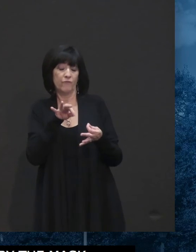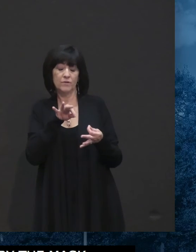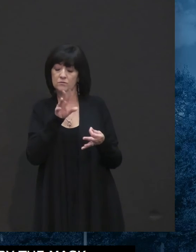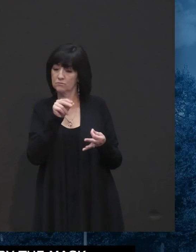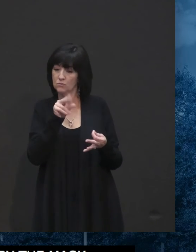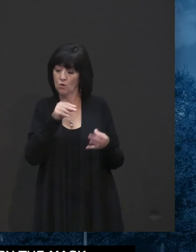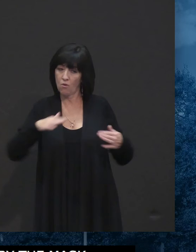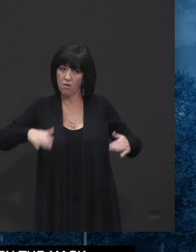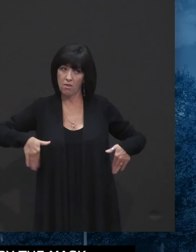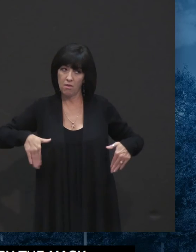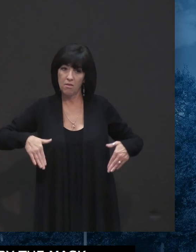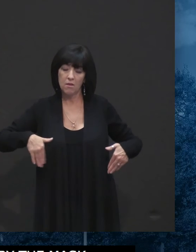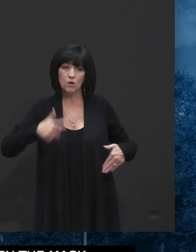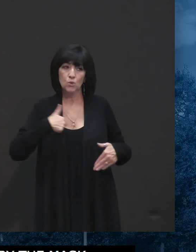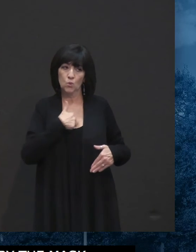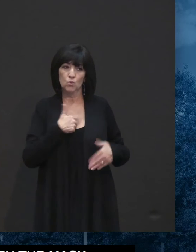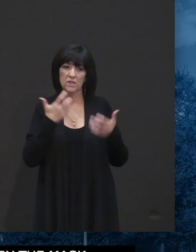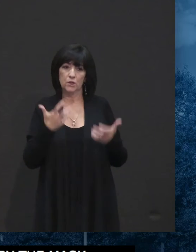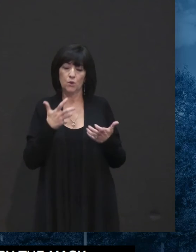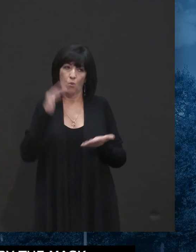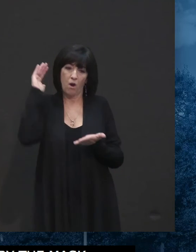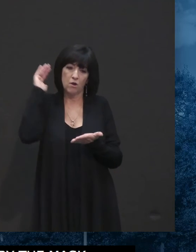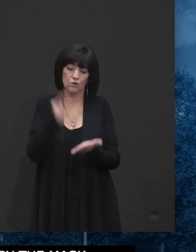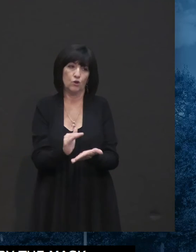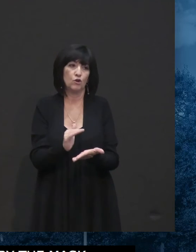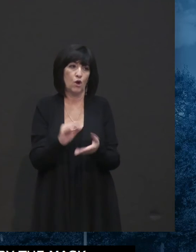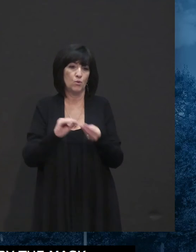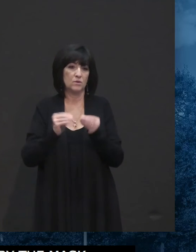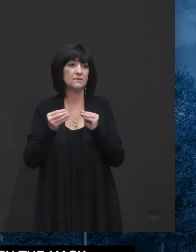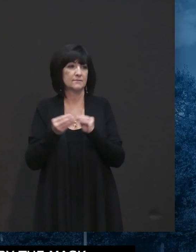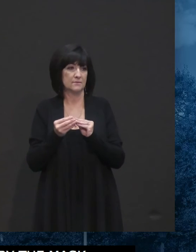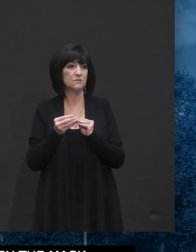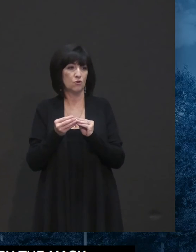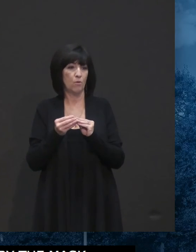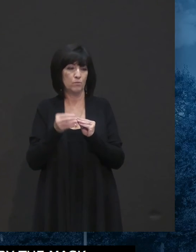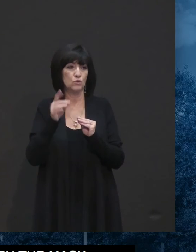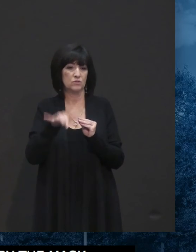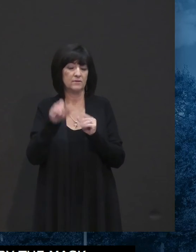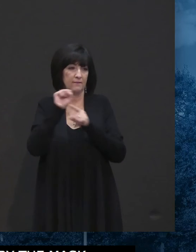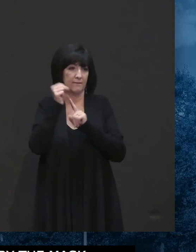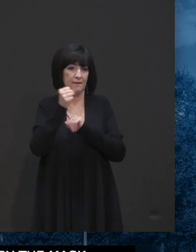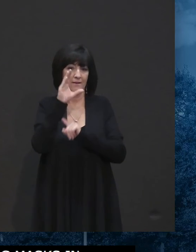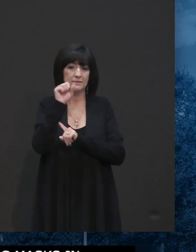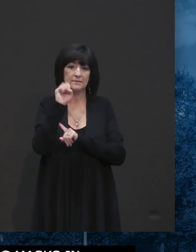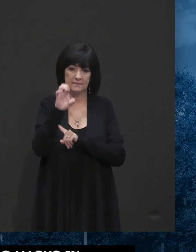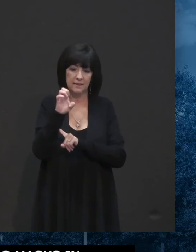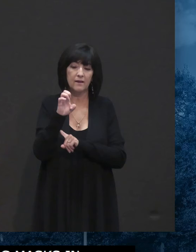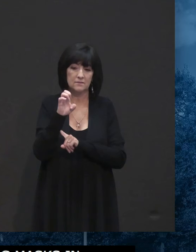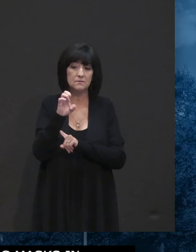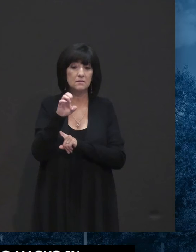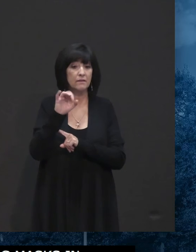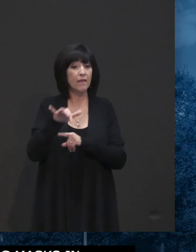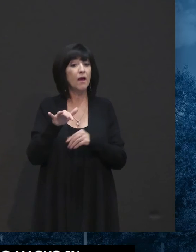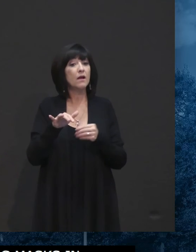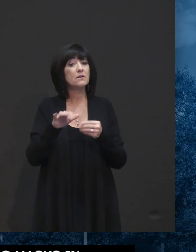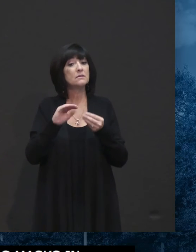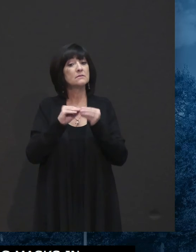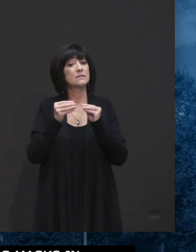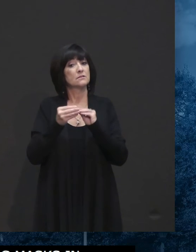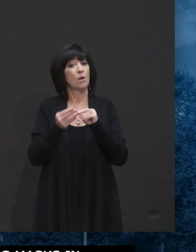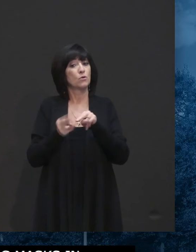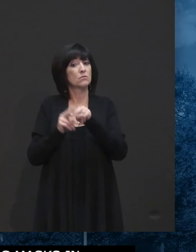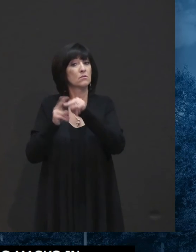cases, and the growth rate, we are flat with respect to that. Hospitalizations are flat, but at a level that's too